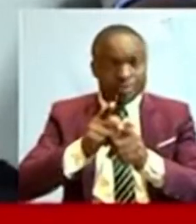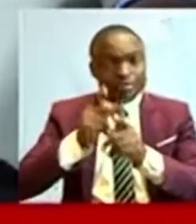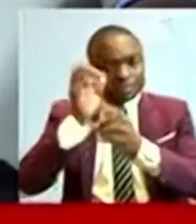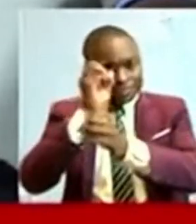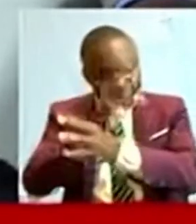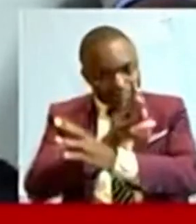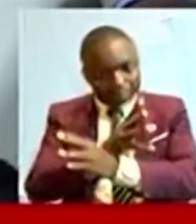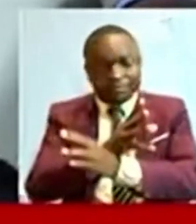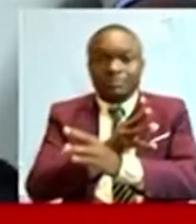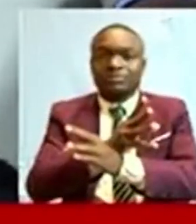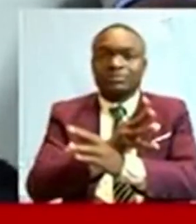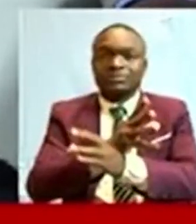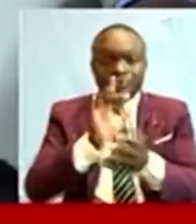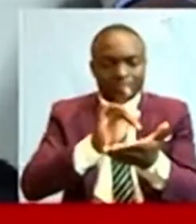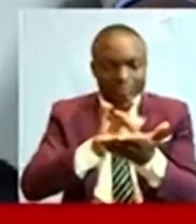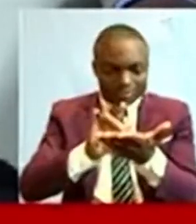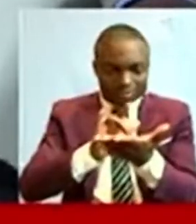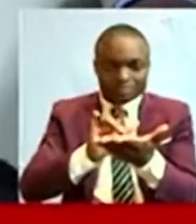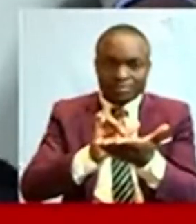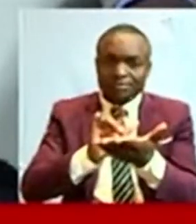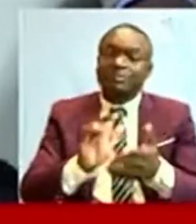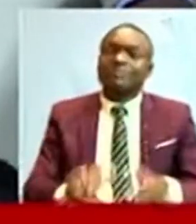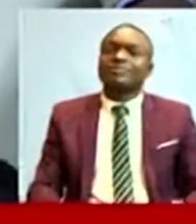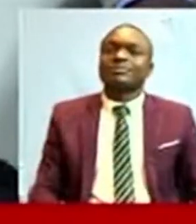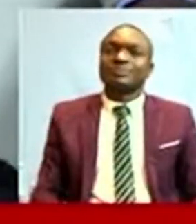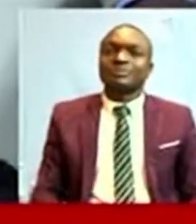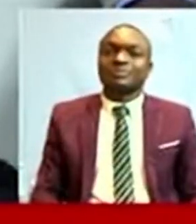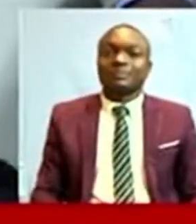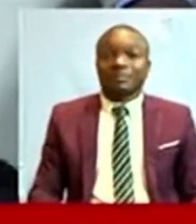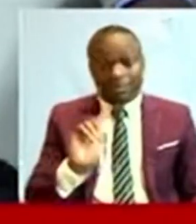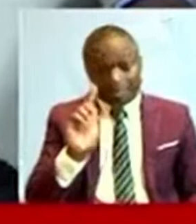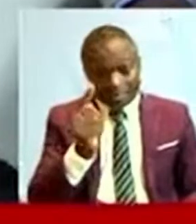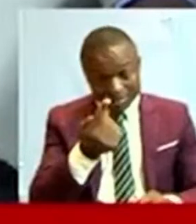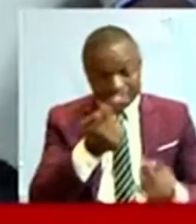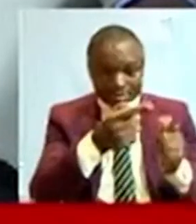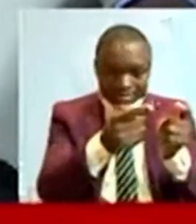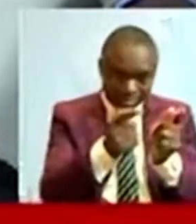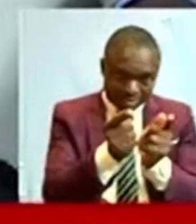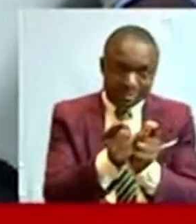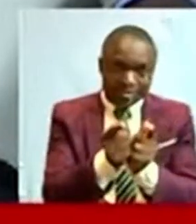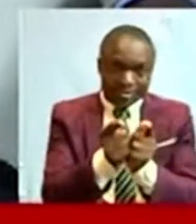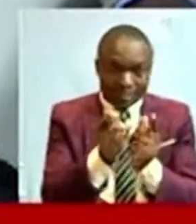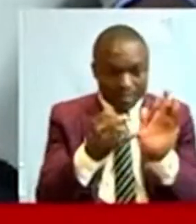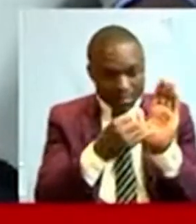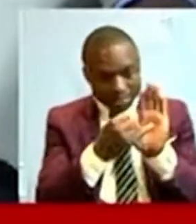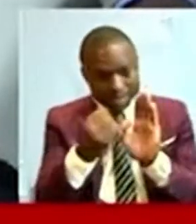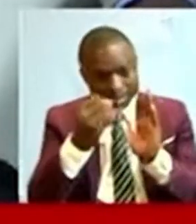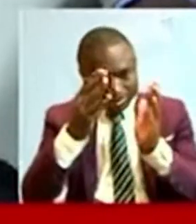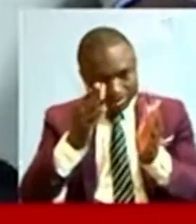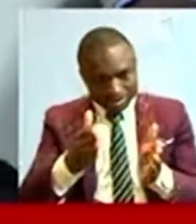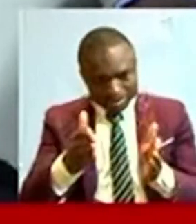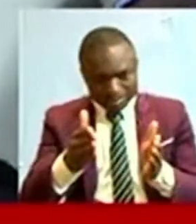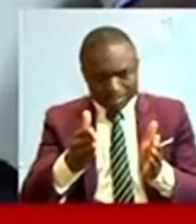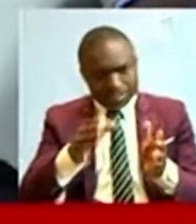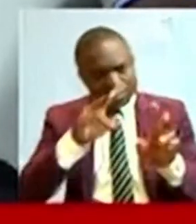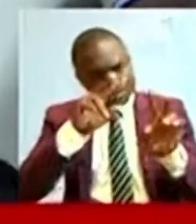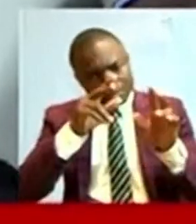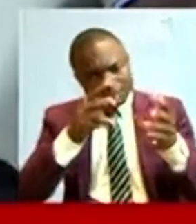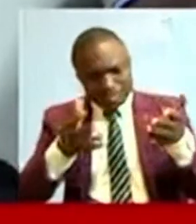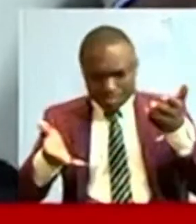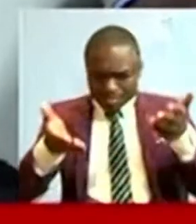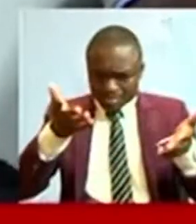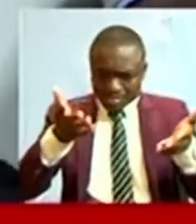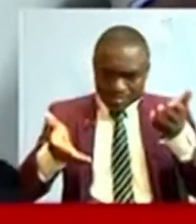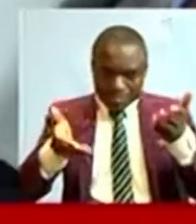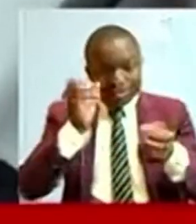of essential medicines. The first indicator was to measure the percentage availability of